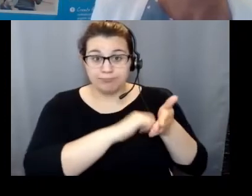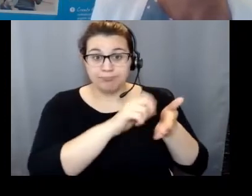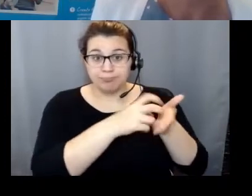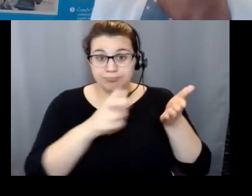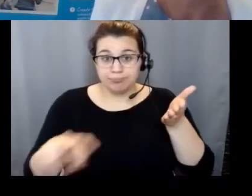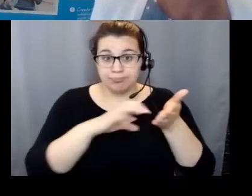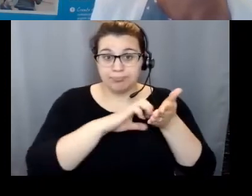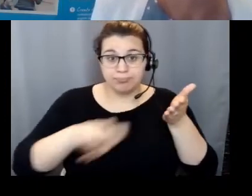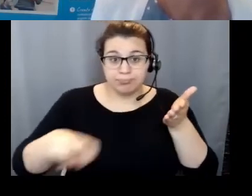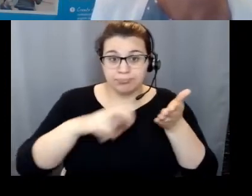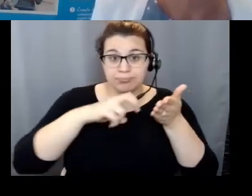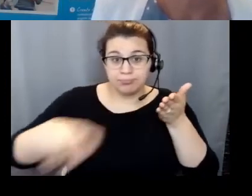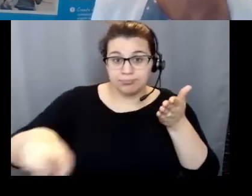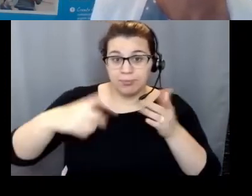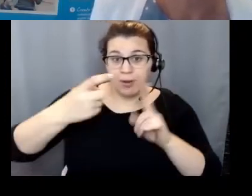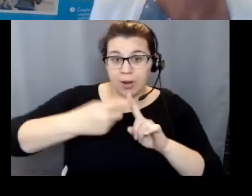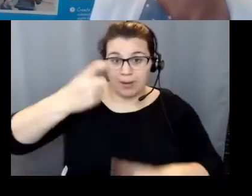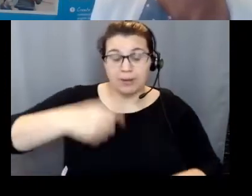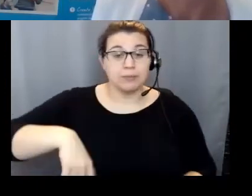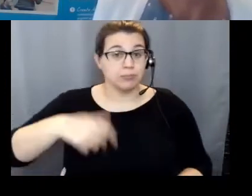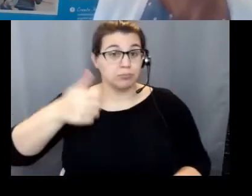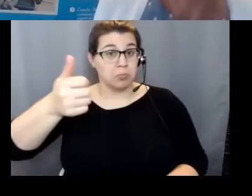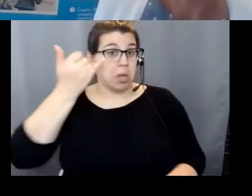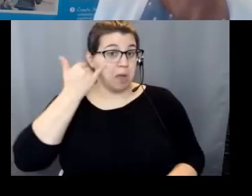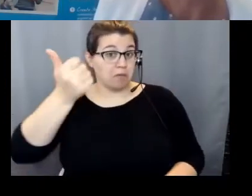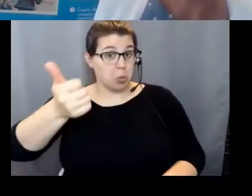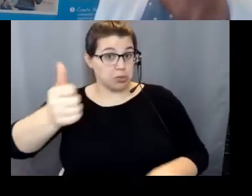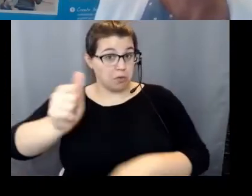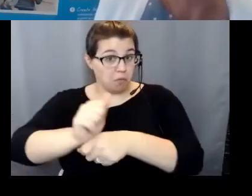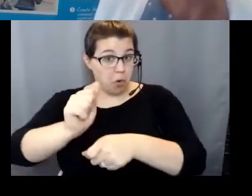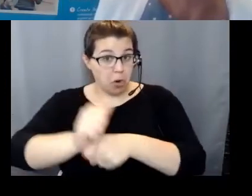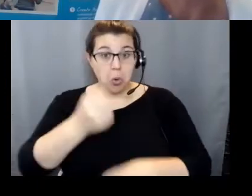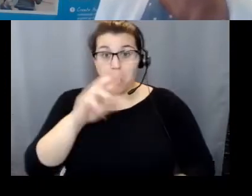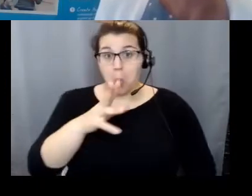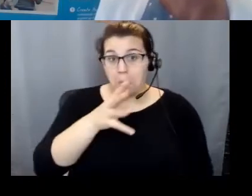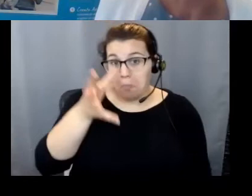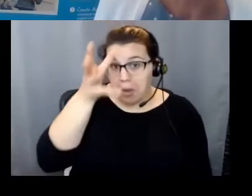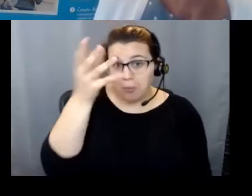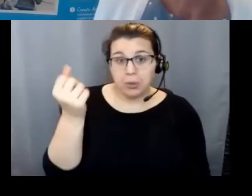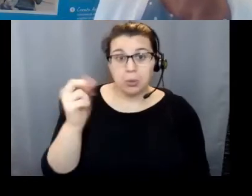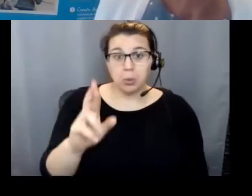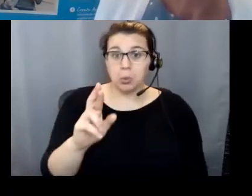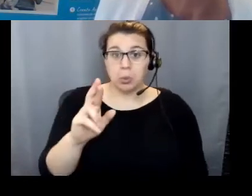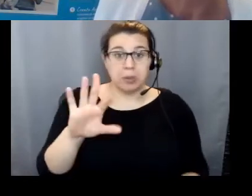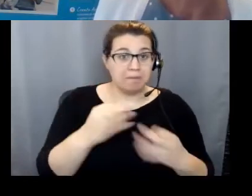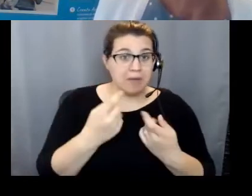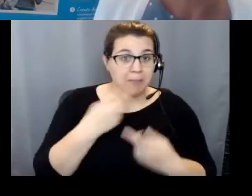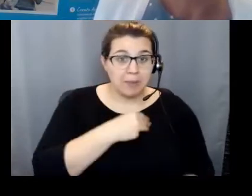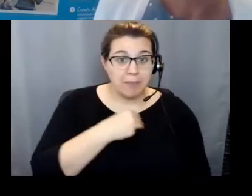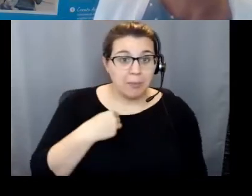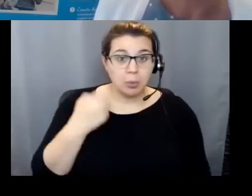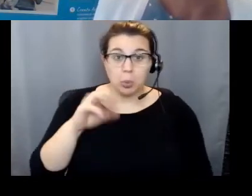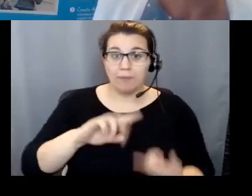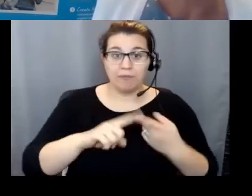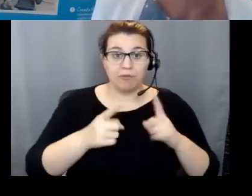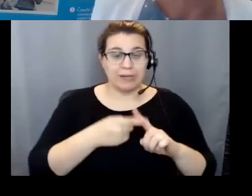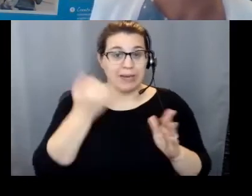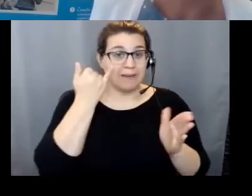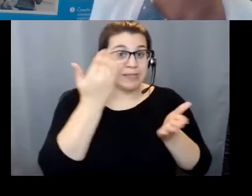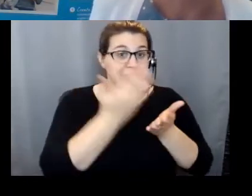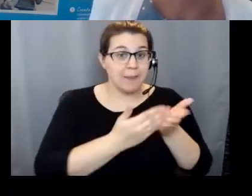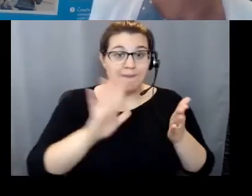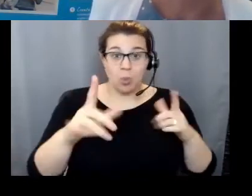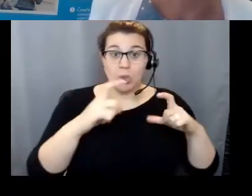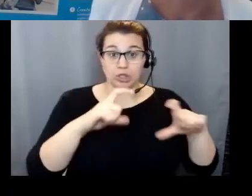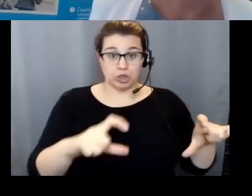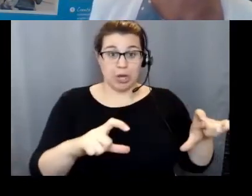be done by the beneficiary that is working, or a parent or a family member or friend who wants to contribute a portion of their check